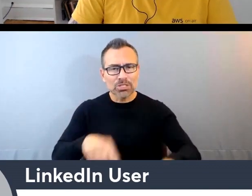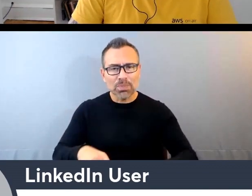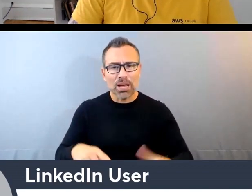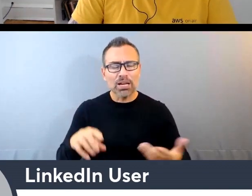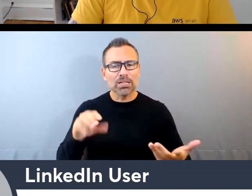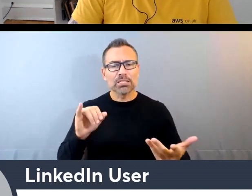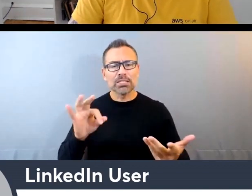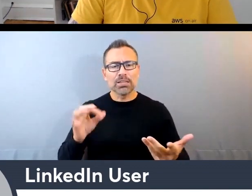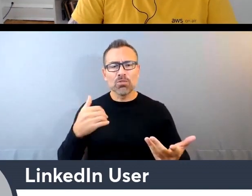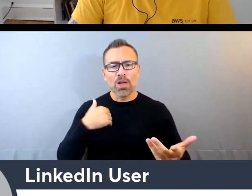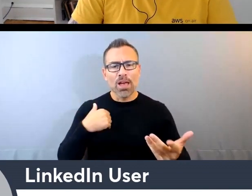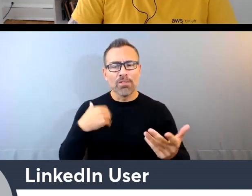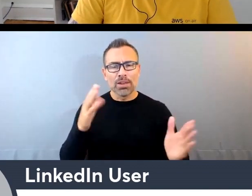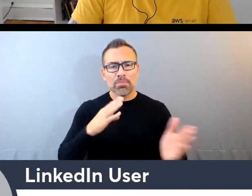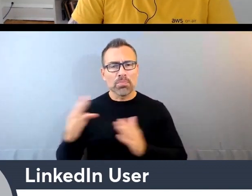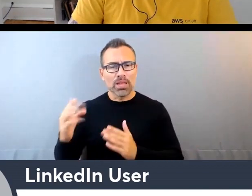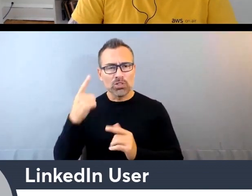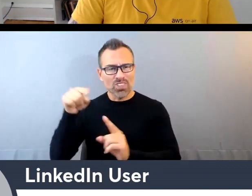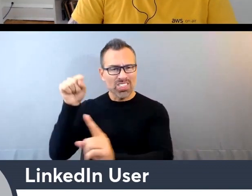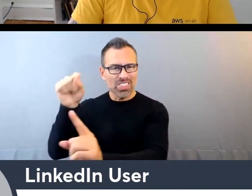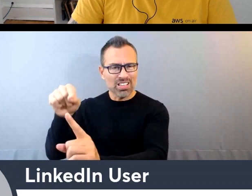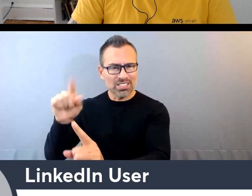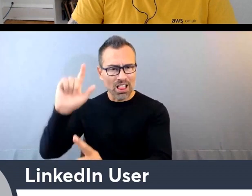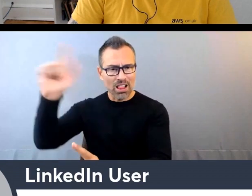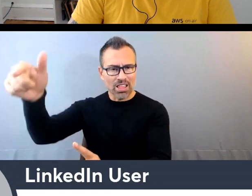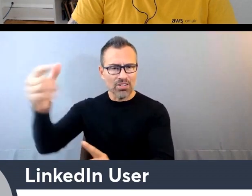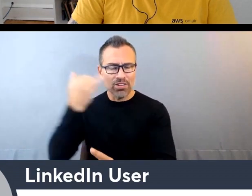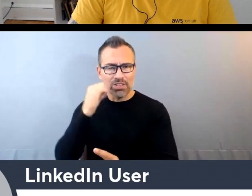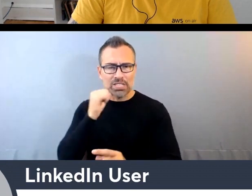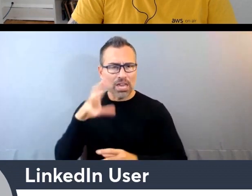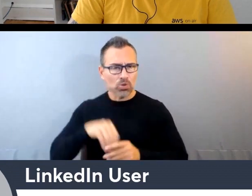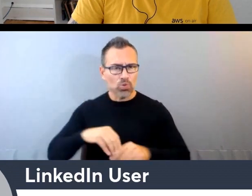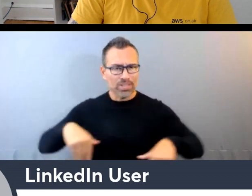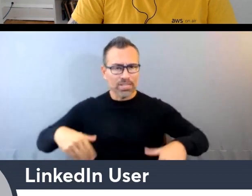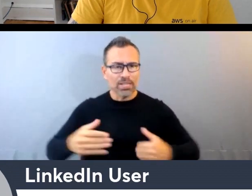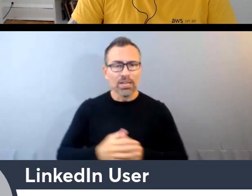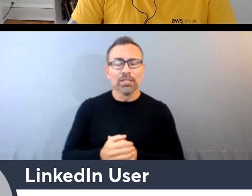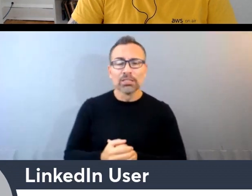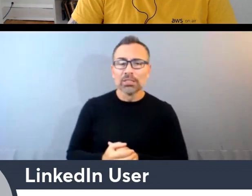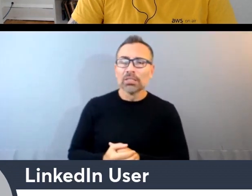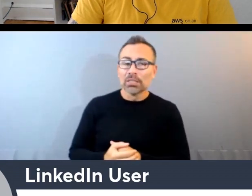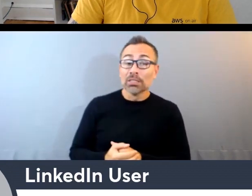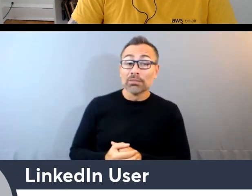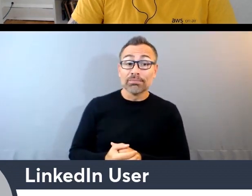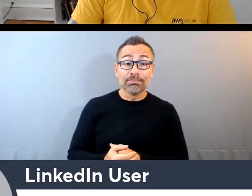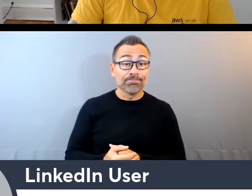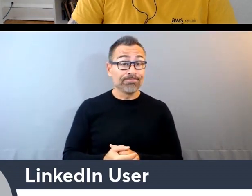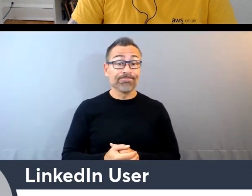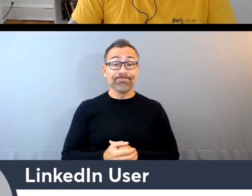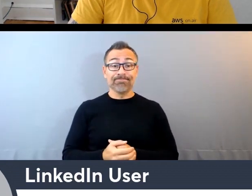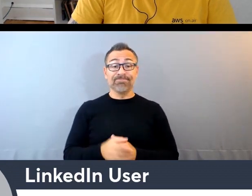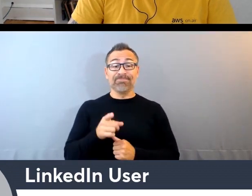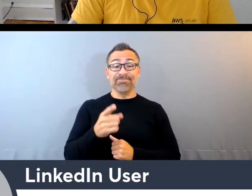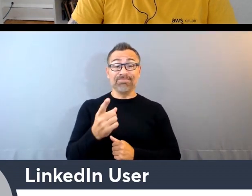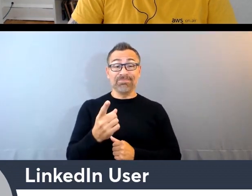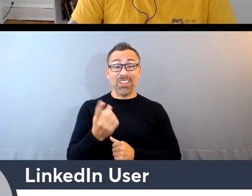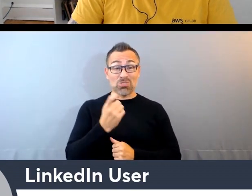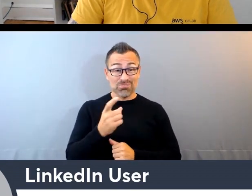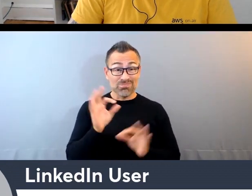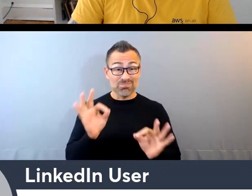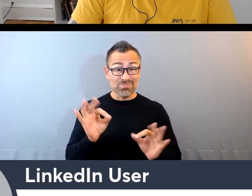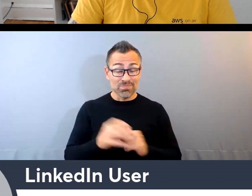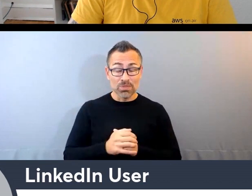that. So it's a great question. So one of the things that we actually do